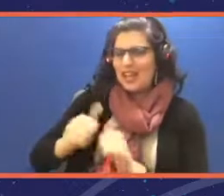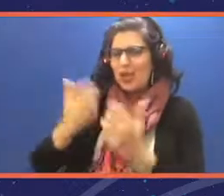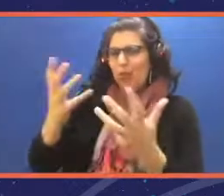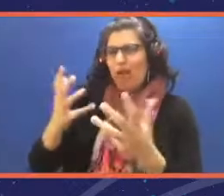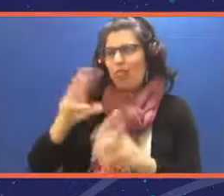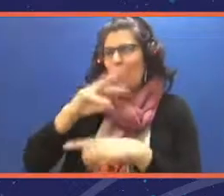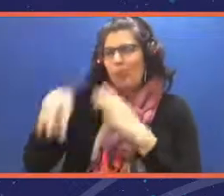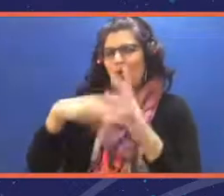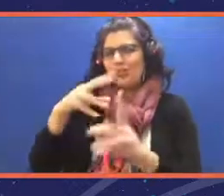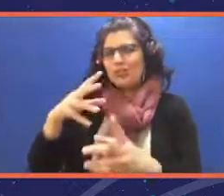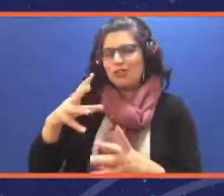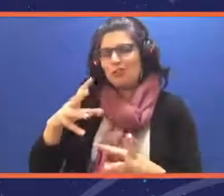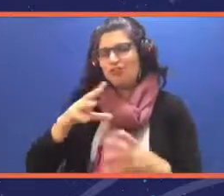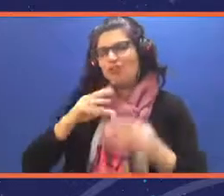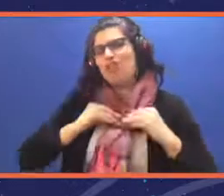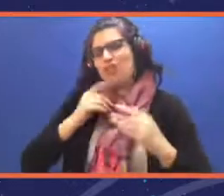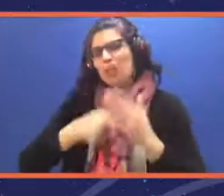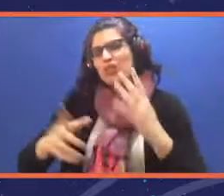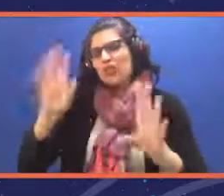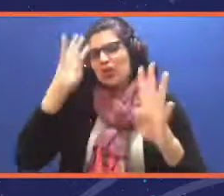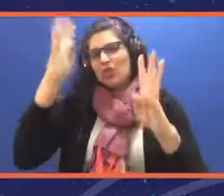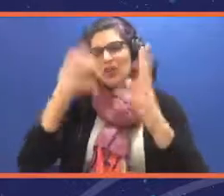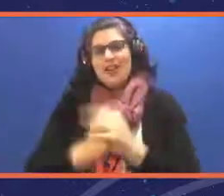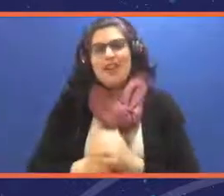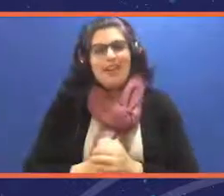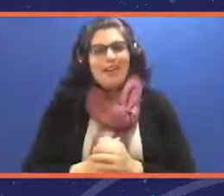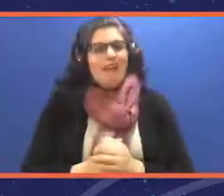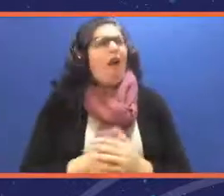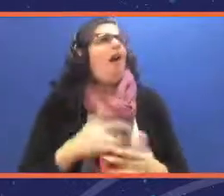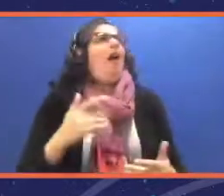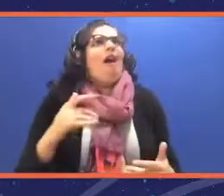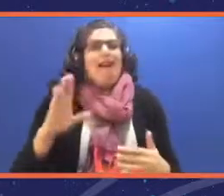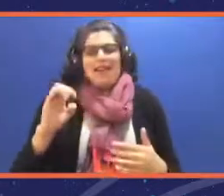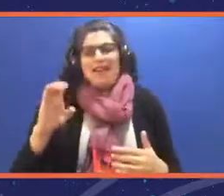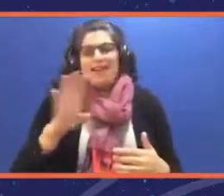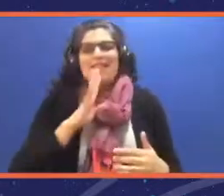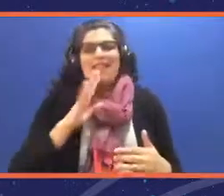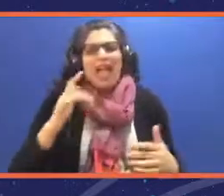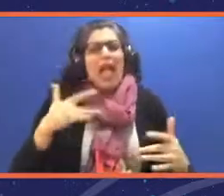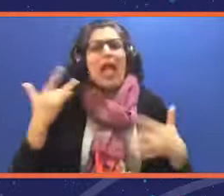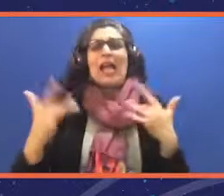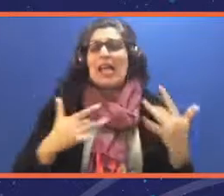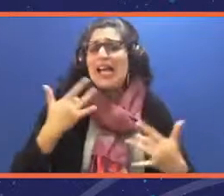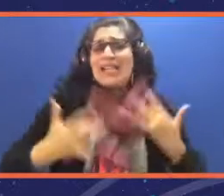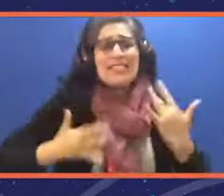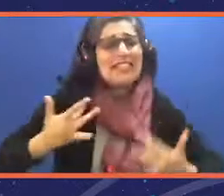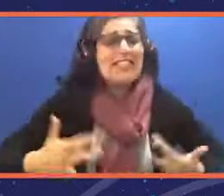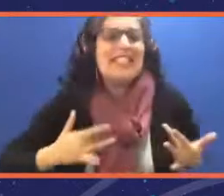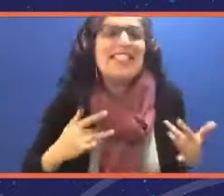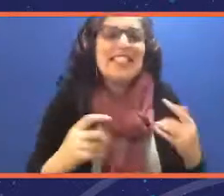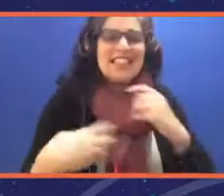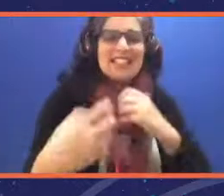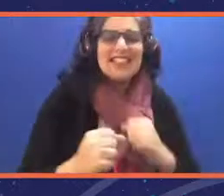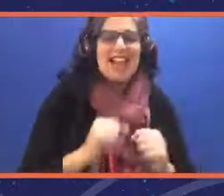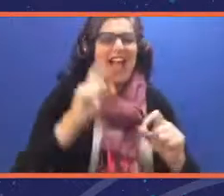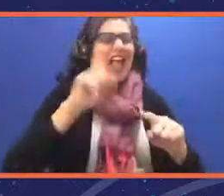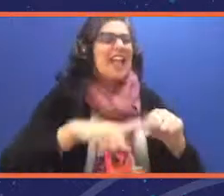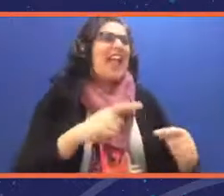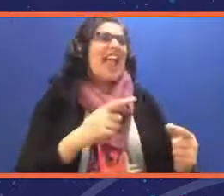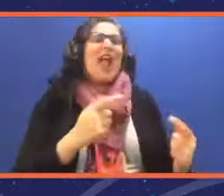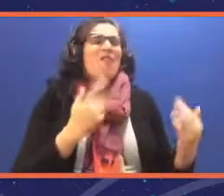you're going to create? I just want to say, I'm just excited to hear about it. You're talking about it now. Like, I can't wait for it to drop.